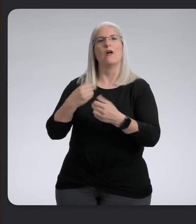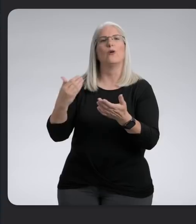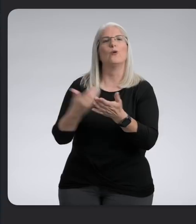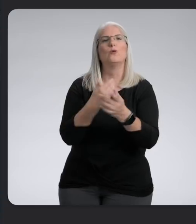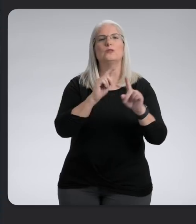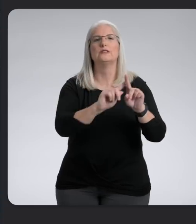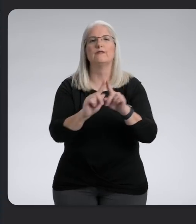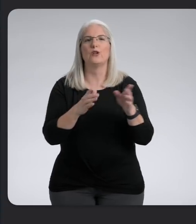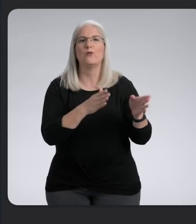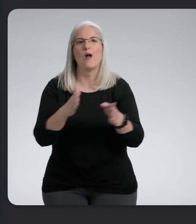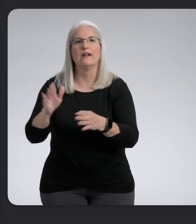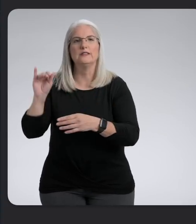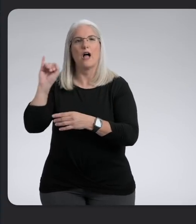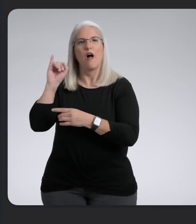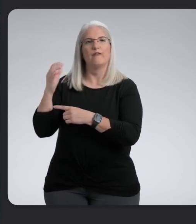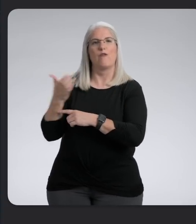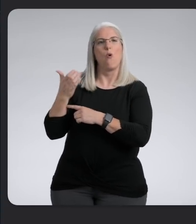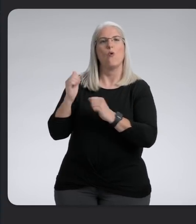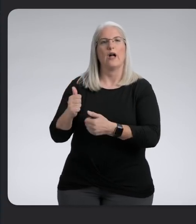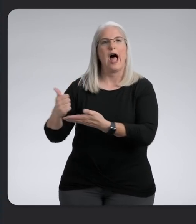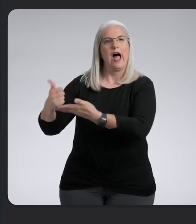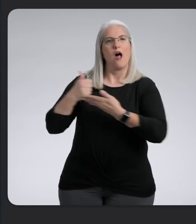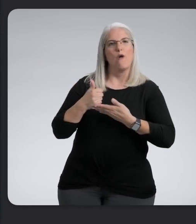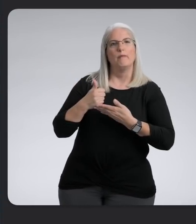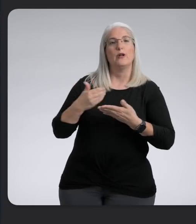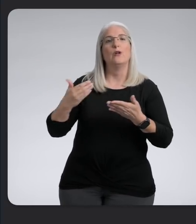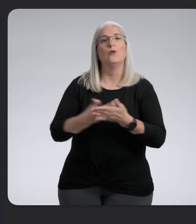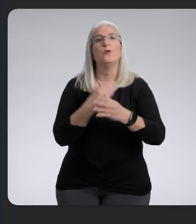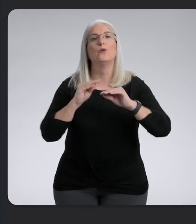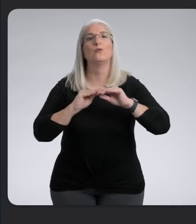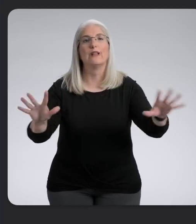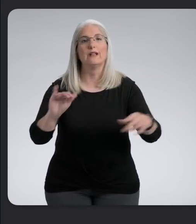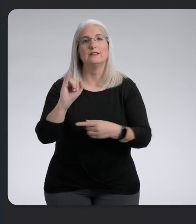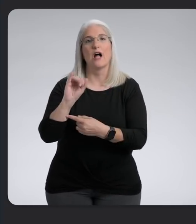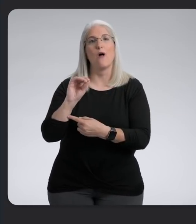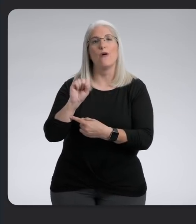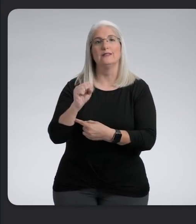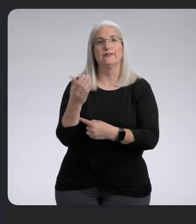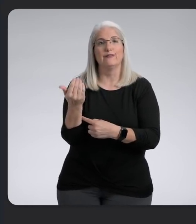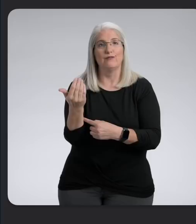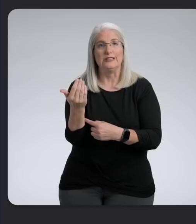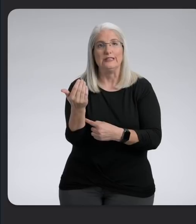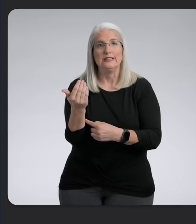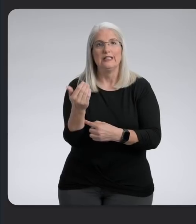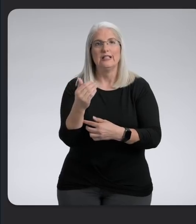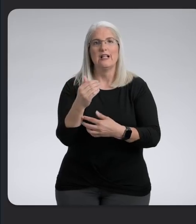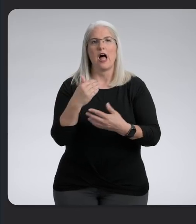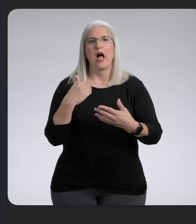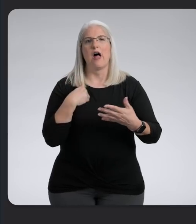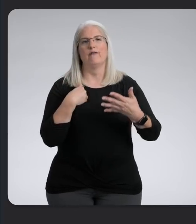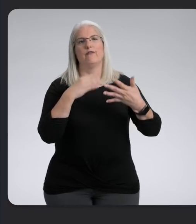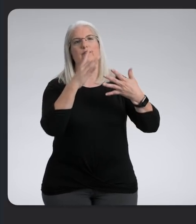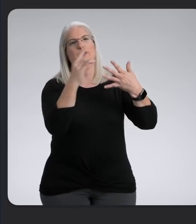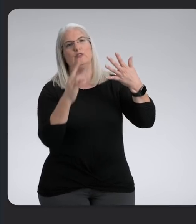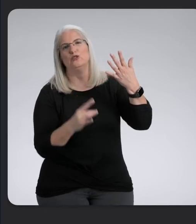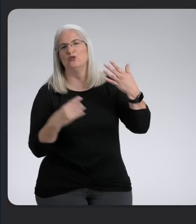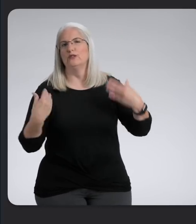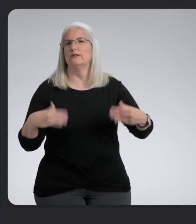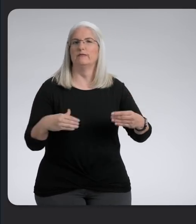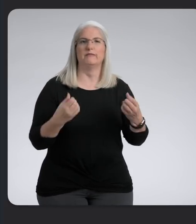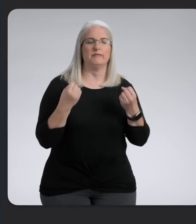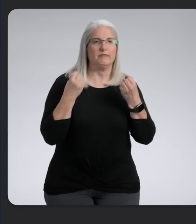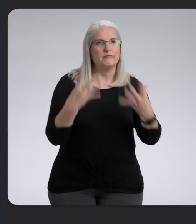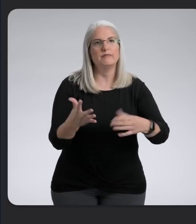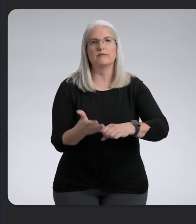you. Our new release is iOS 15. It's packed with features that make the iOS experience adapt to